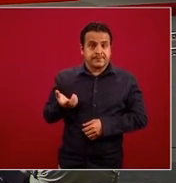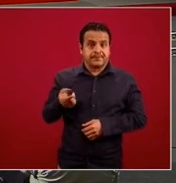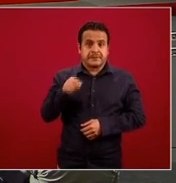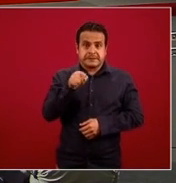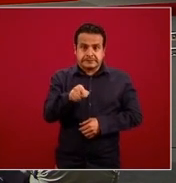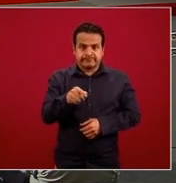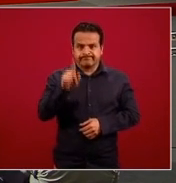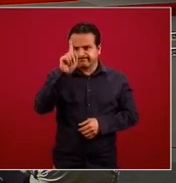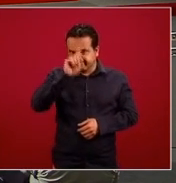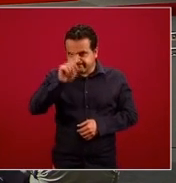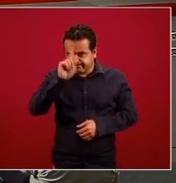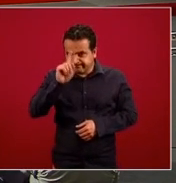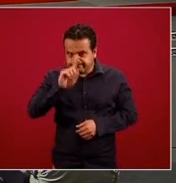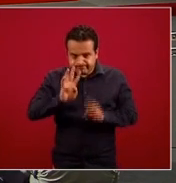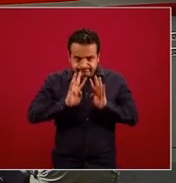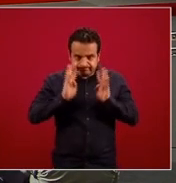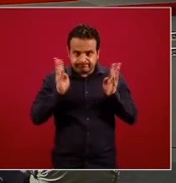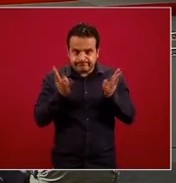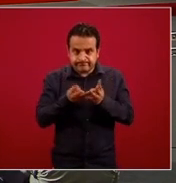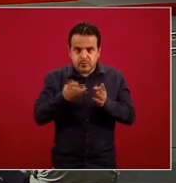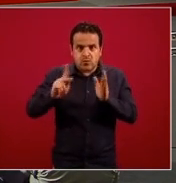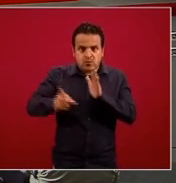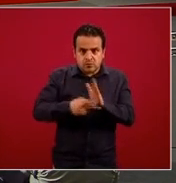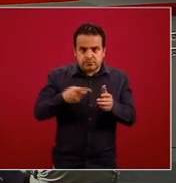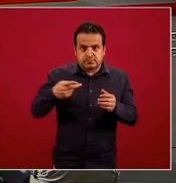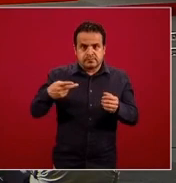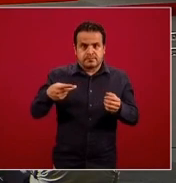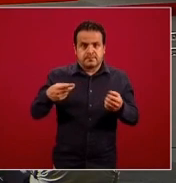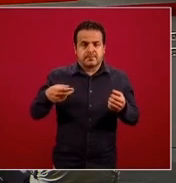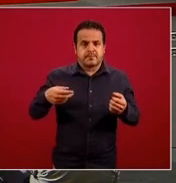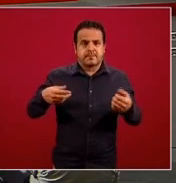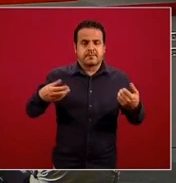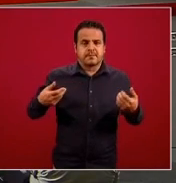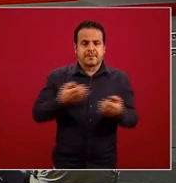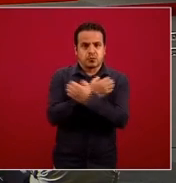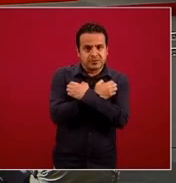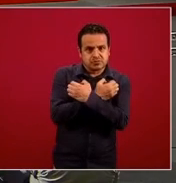next day, March 14th, we participated in the